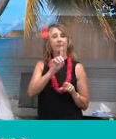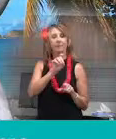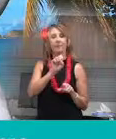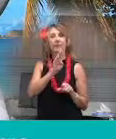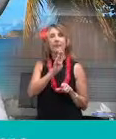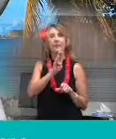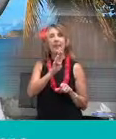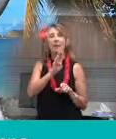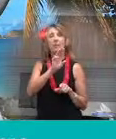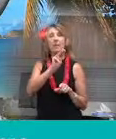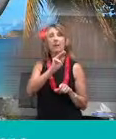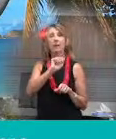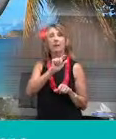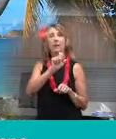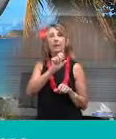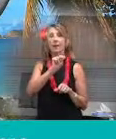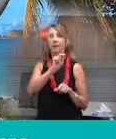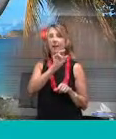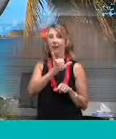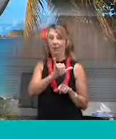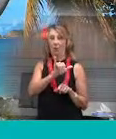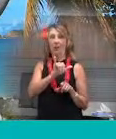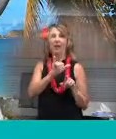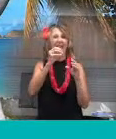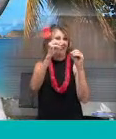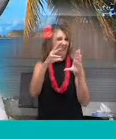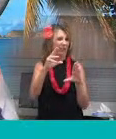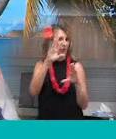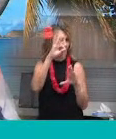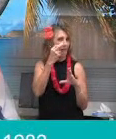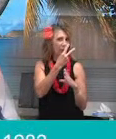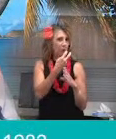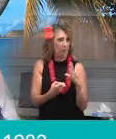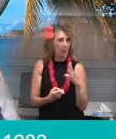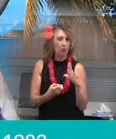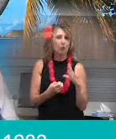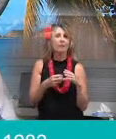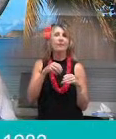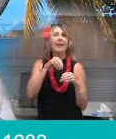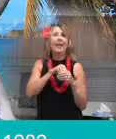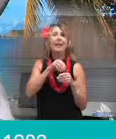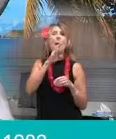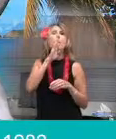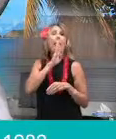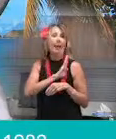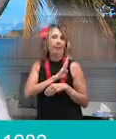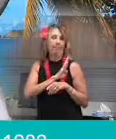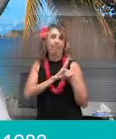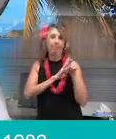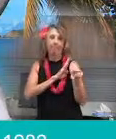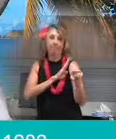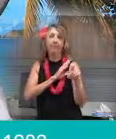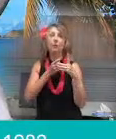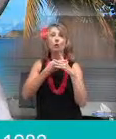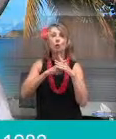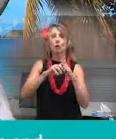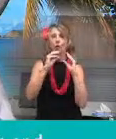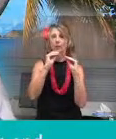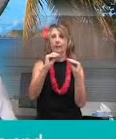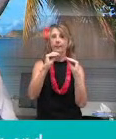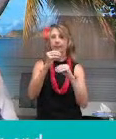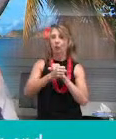Maloney, teacher, French immersion, St. Anne, Blenheim. Deb began her teaching career in